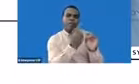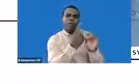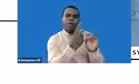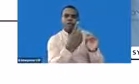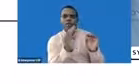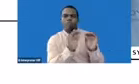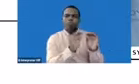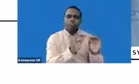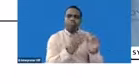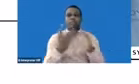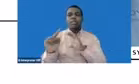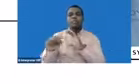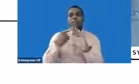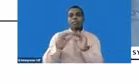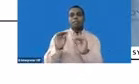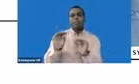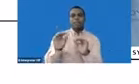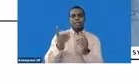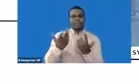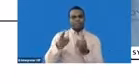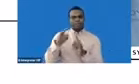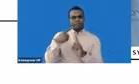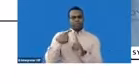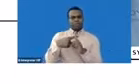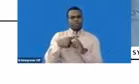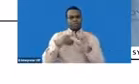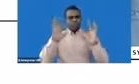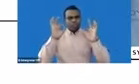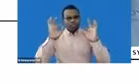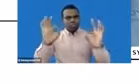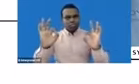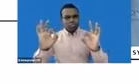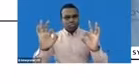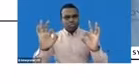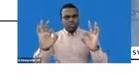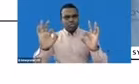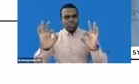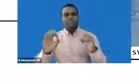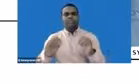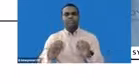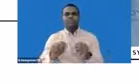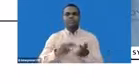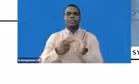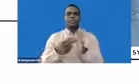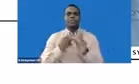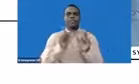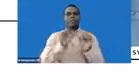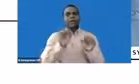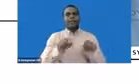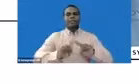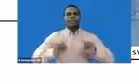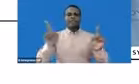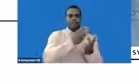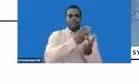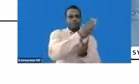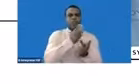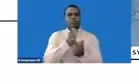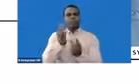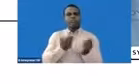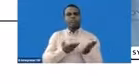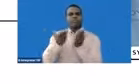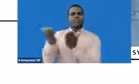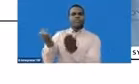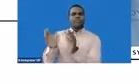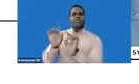for them. And this one is a bit more complex. It's a form that the advantage of this is